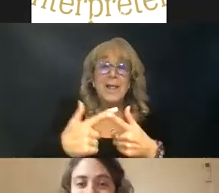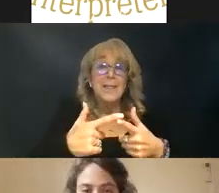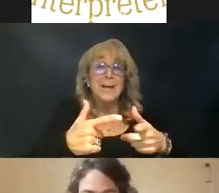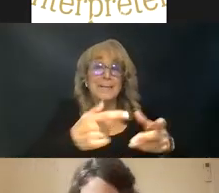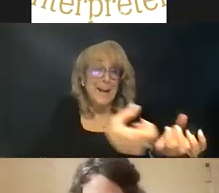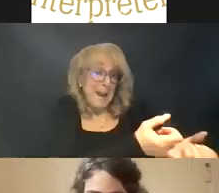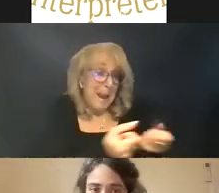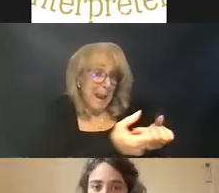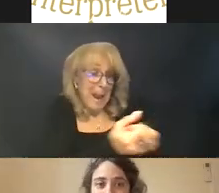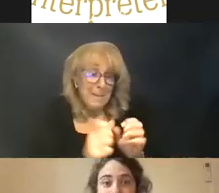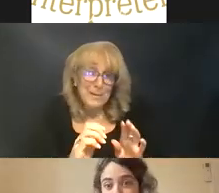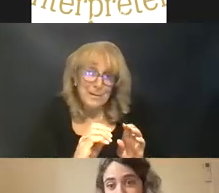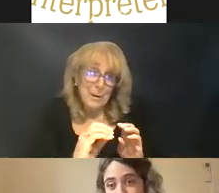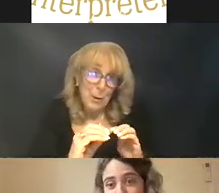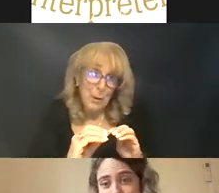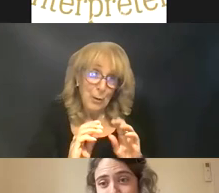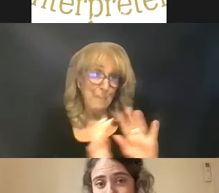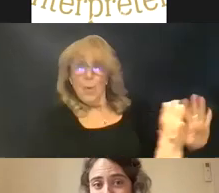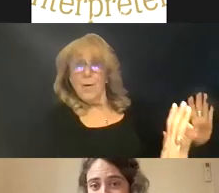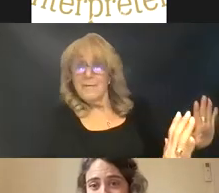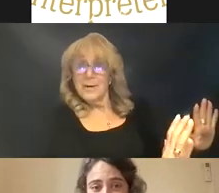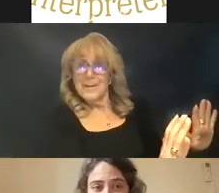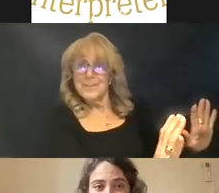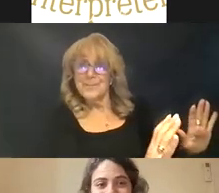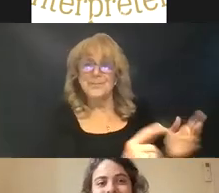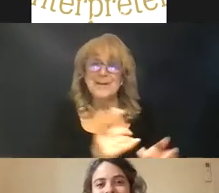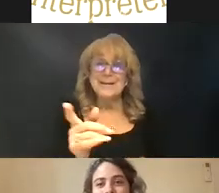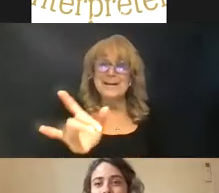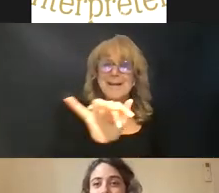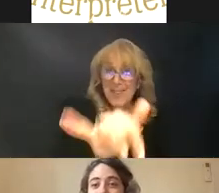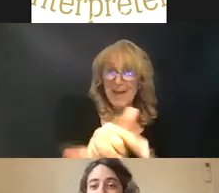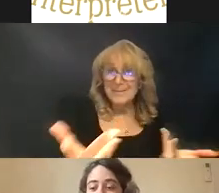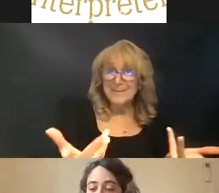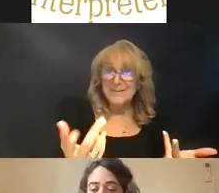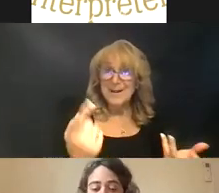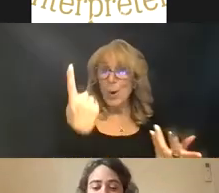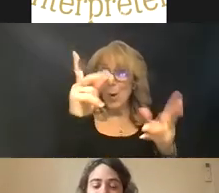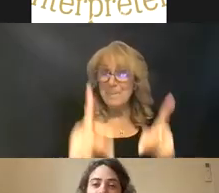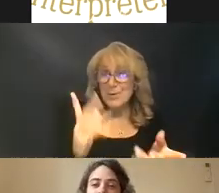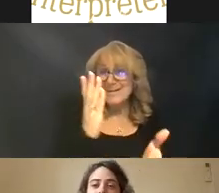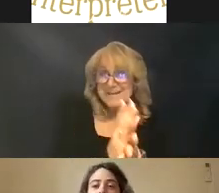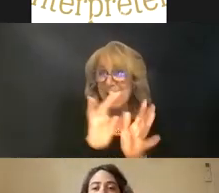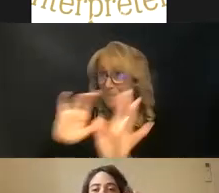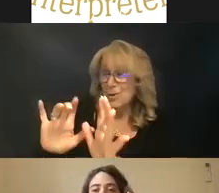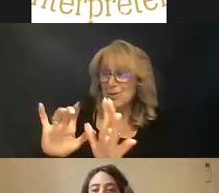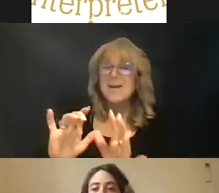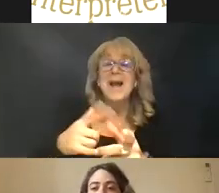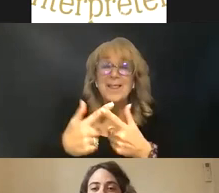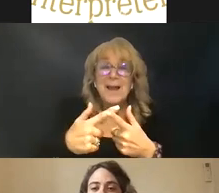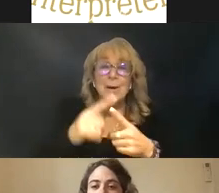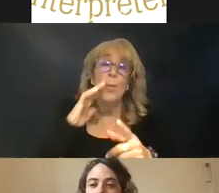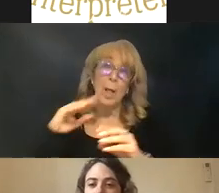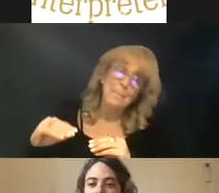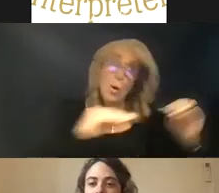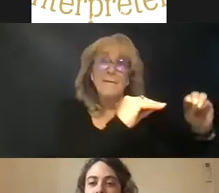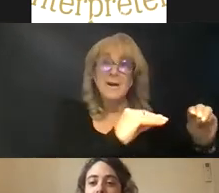And like these two scientists just experienced. So what we did is exactly the same thing. As we blow in